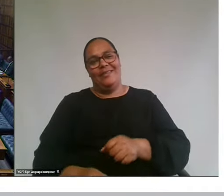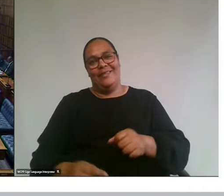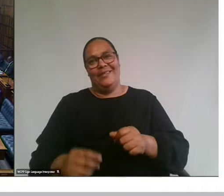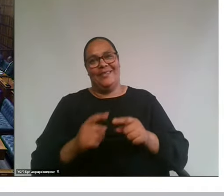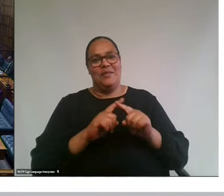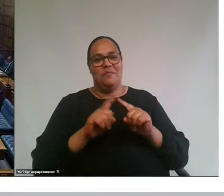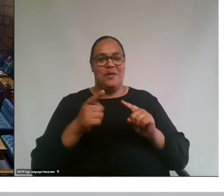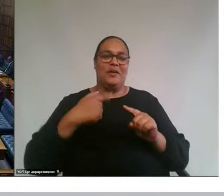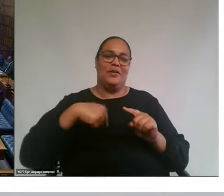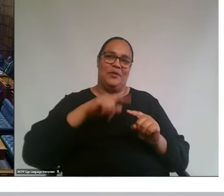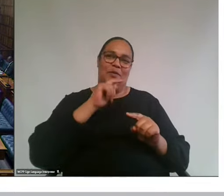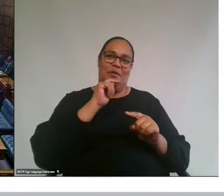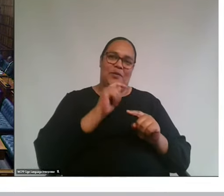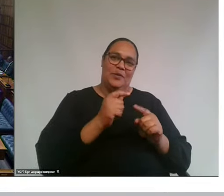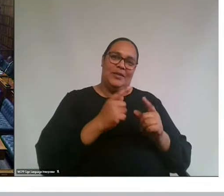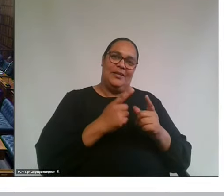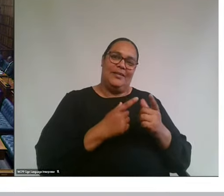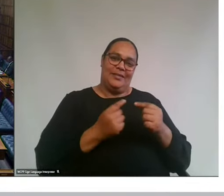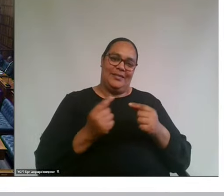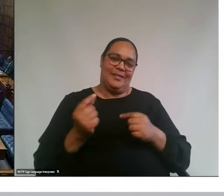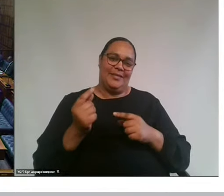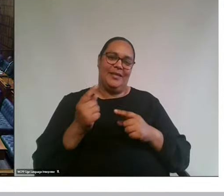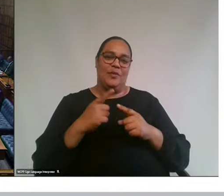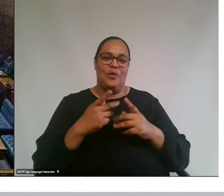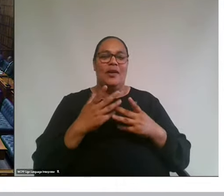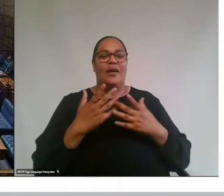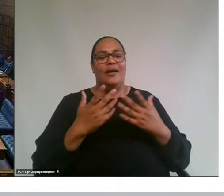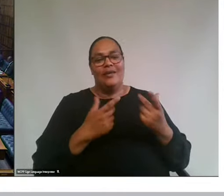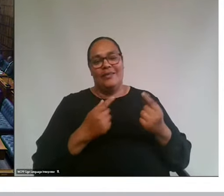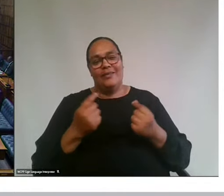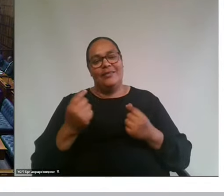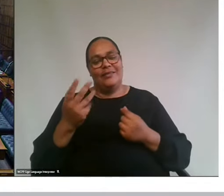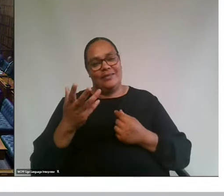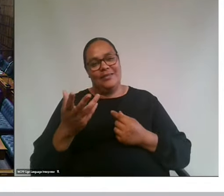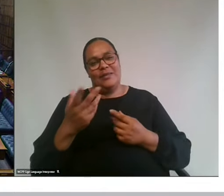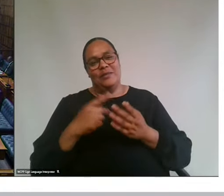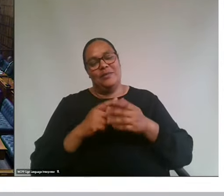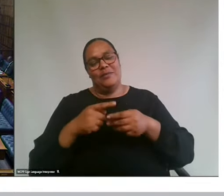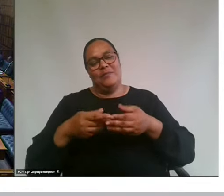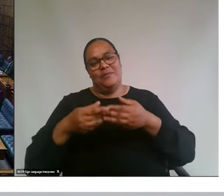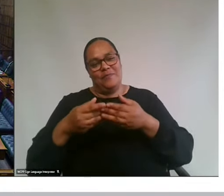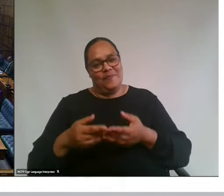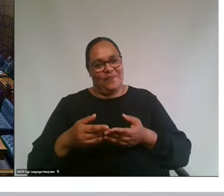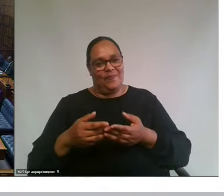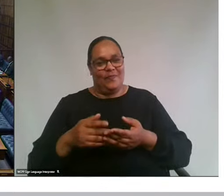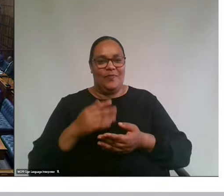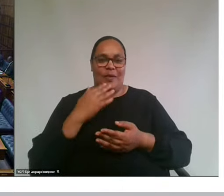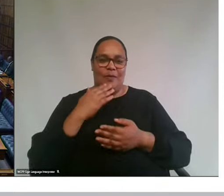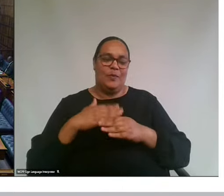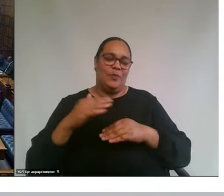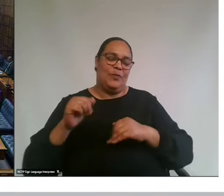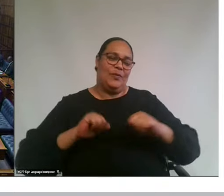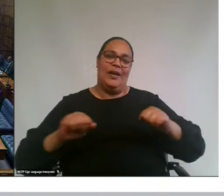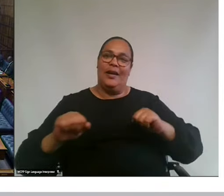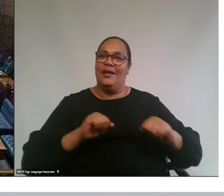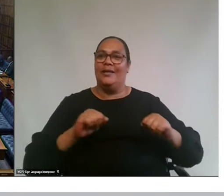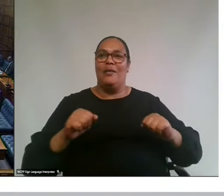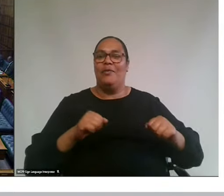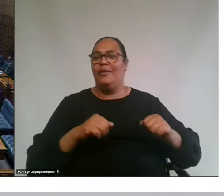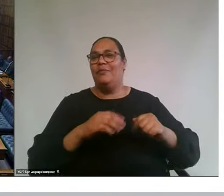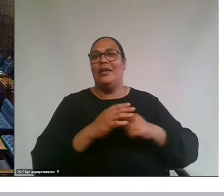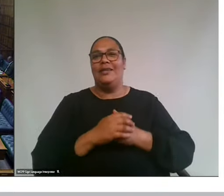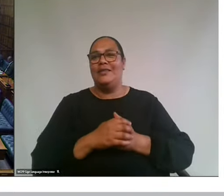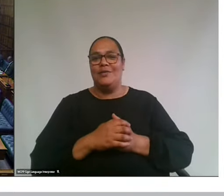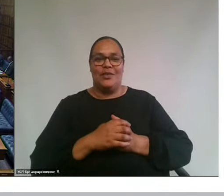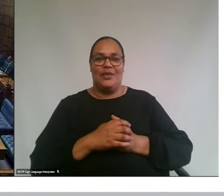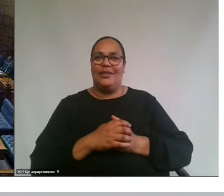are contributing to making the Western Cape economy and the products that produces more resilient and more competitive on the